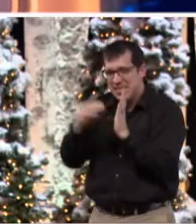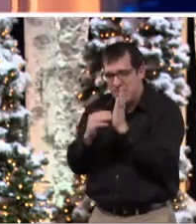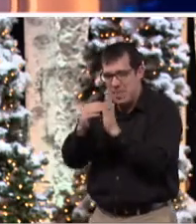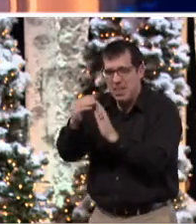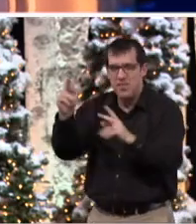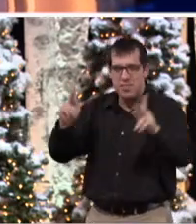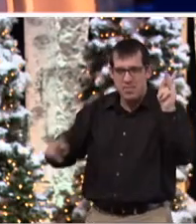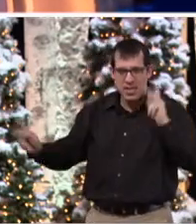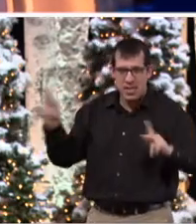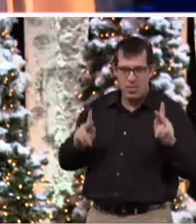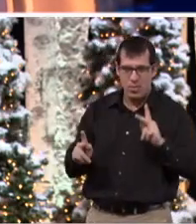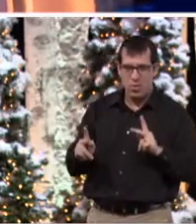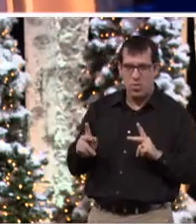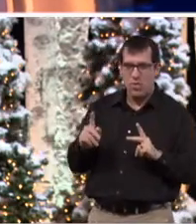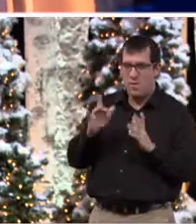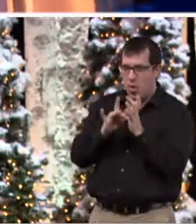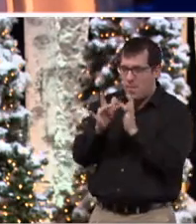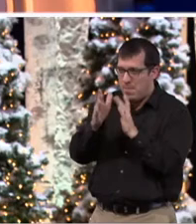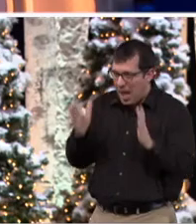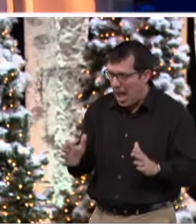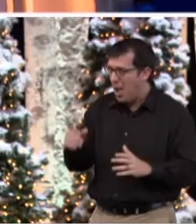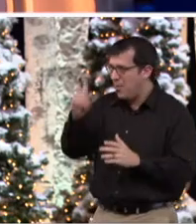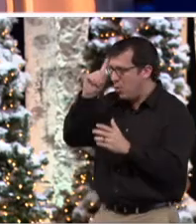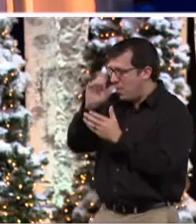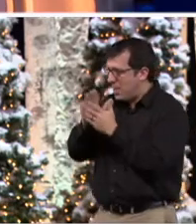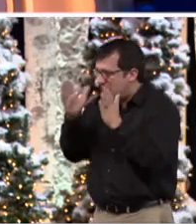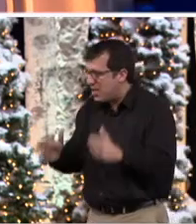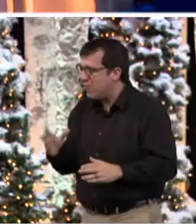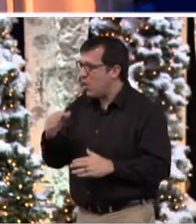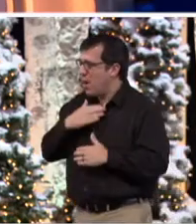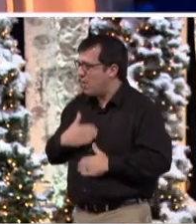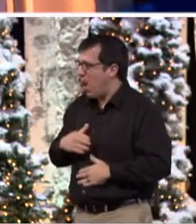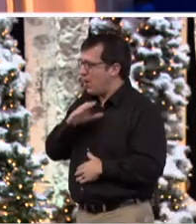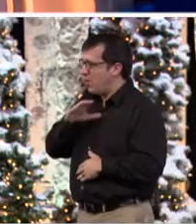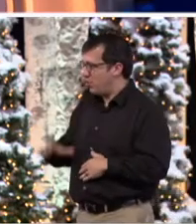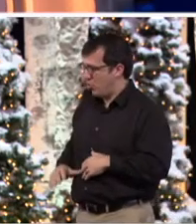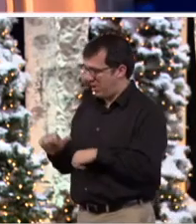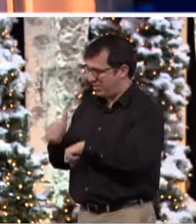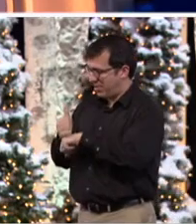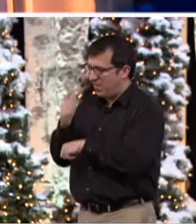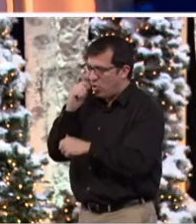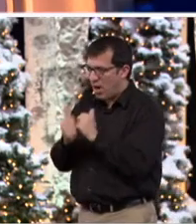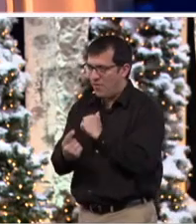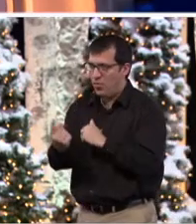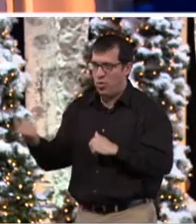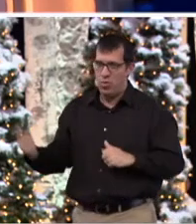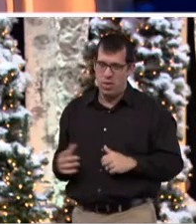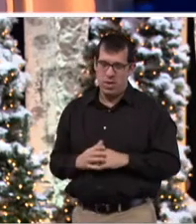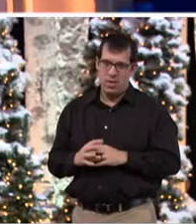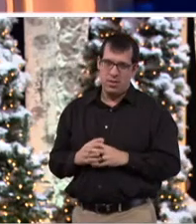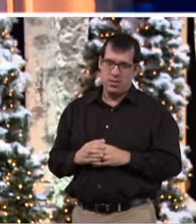people for a Bible, a believer, and a body of Christ for everybody.